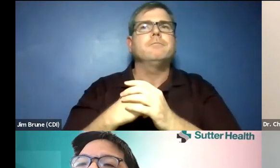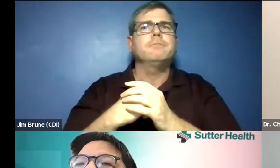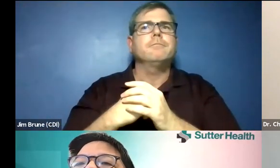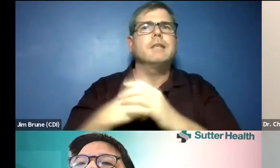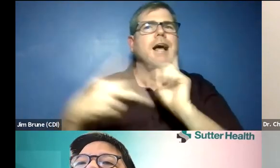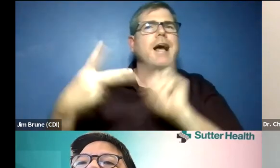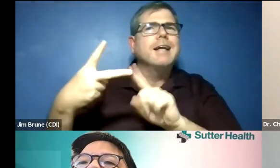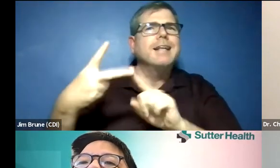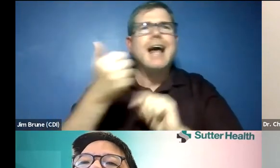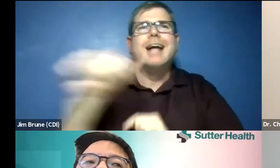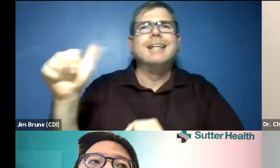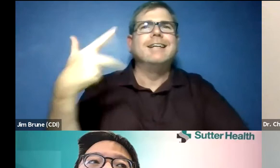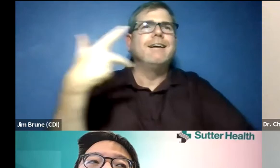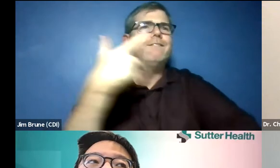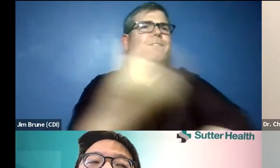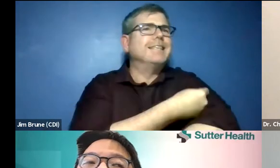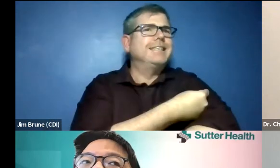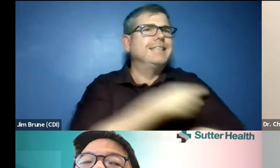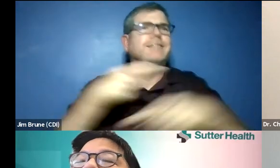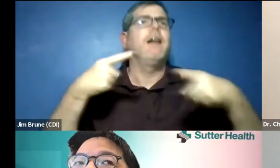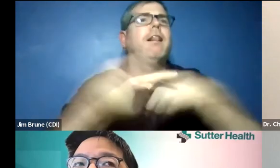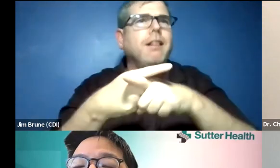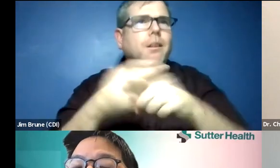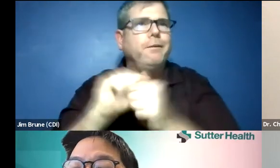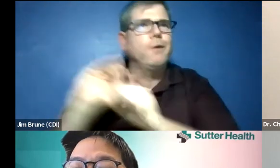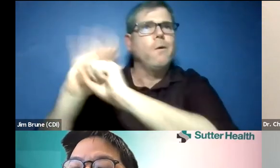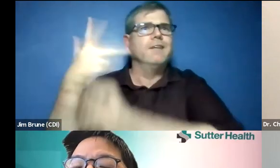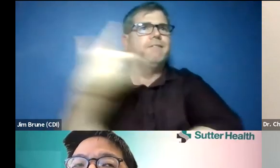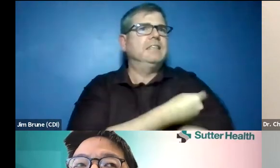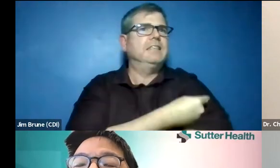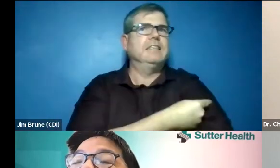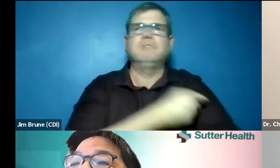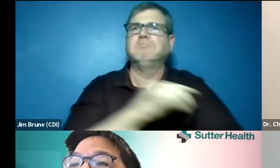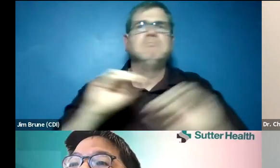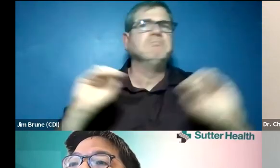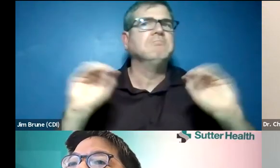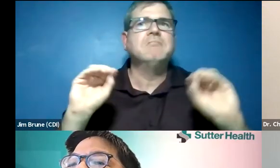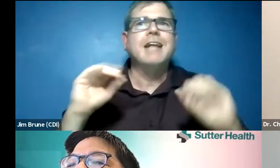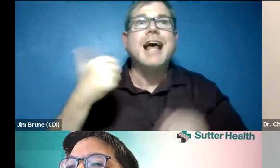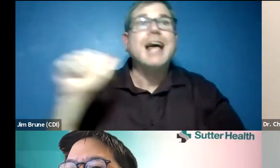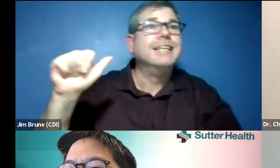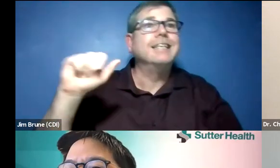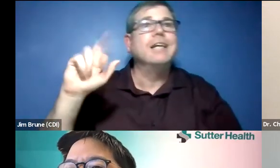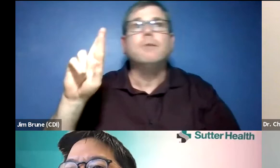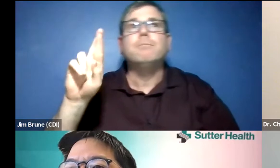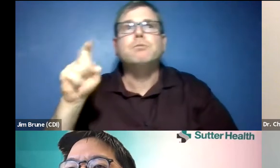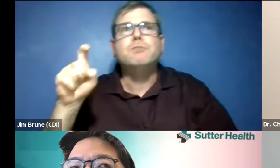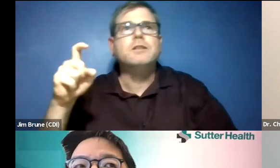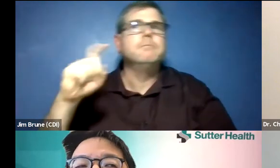general, there are no, taking any prescription medicines in no way prevents you from getting the